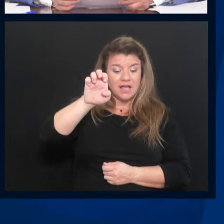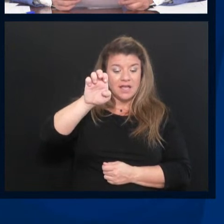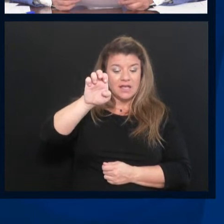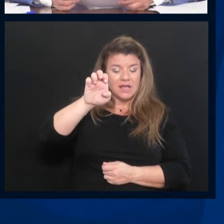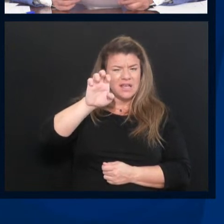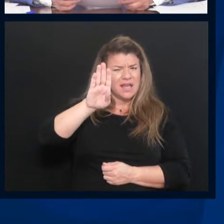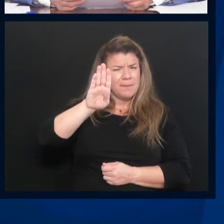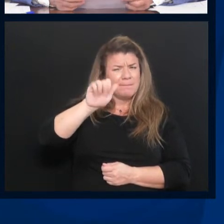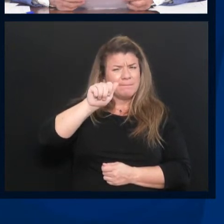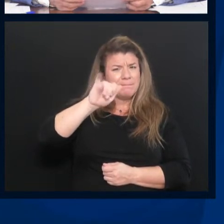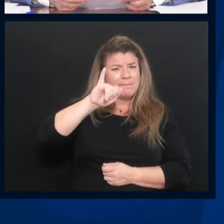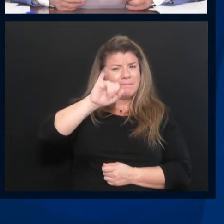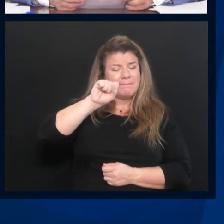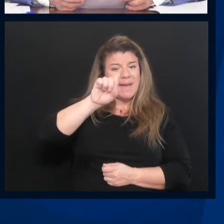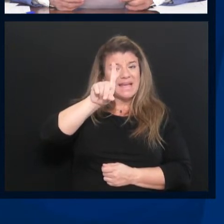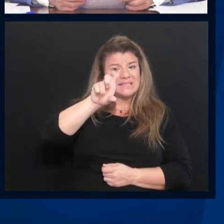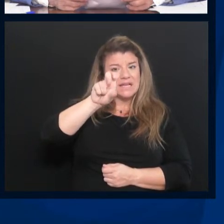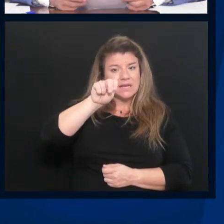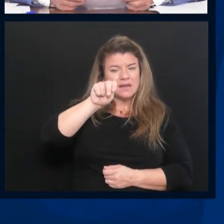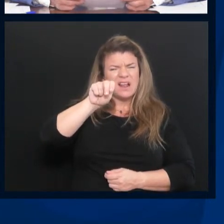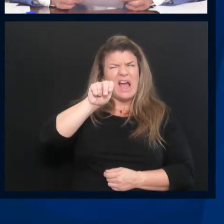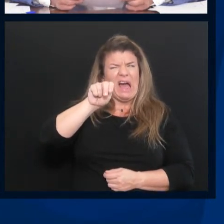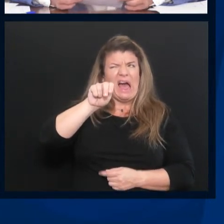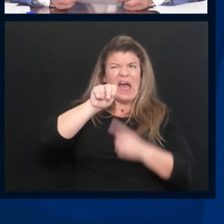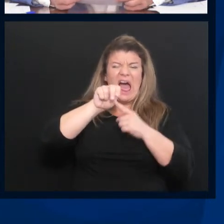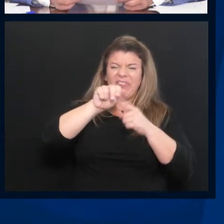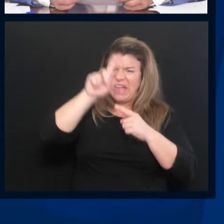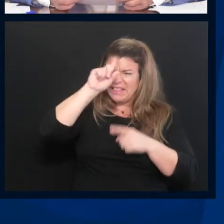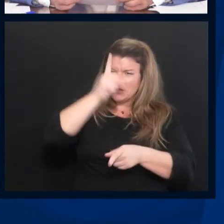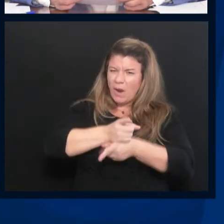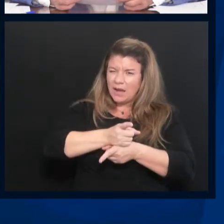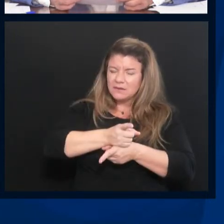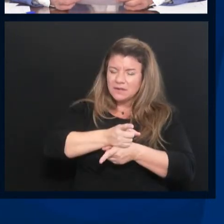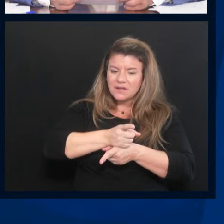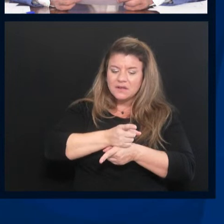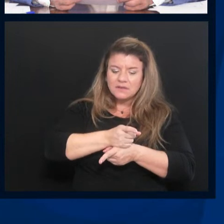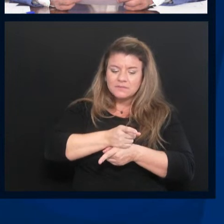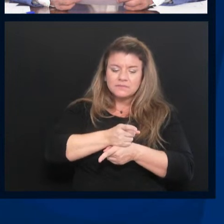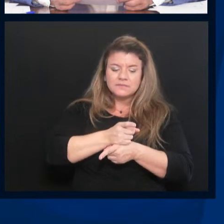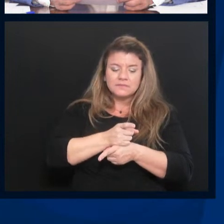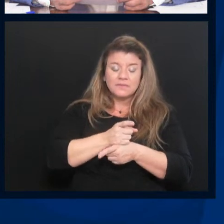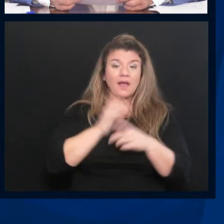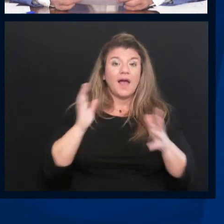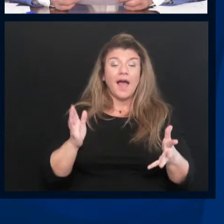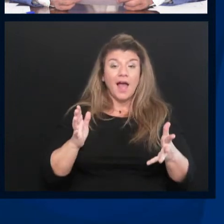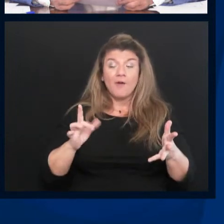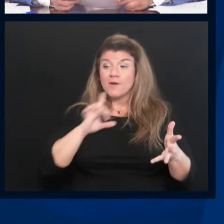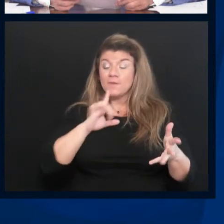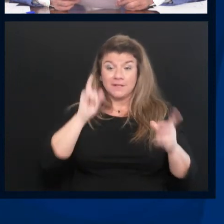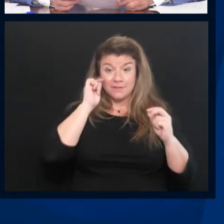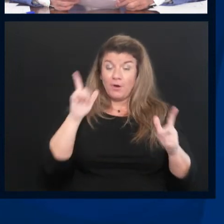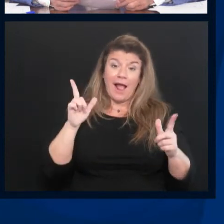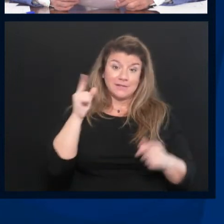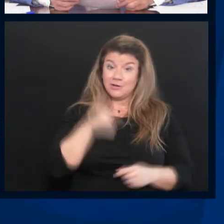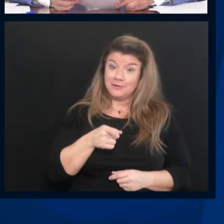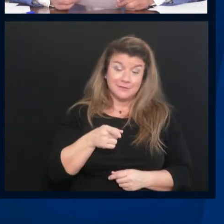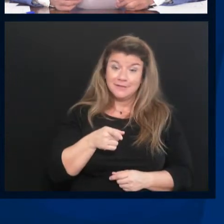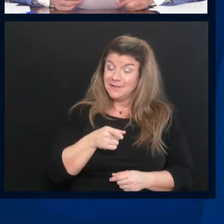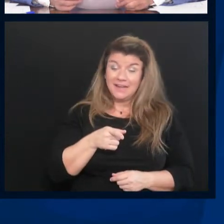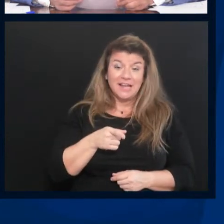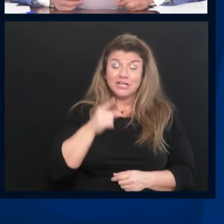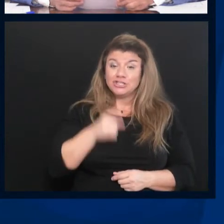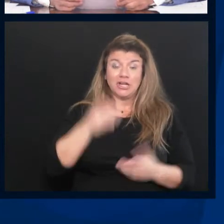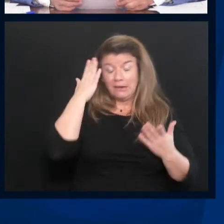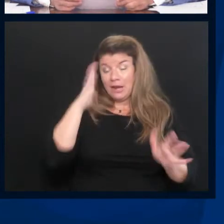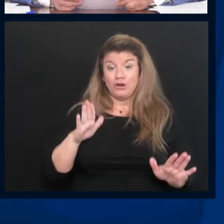is it Baisden? I think that's right. Lo and behold, we really surprised her and everything. She